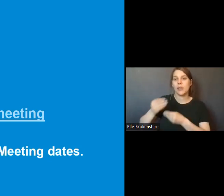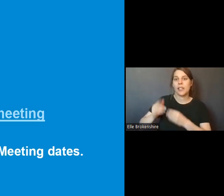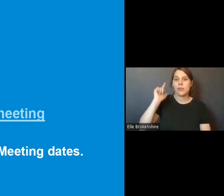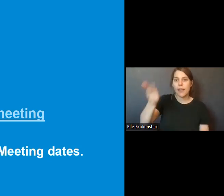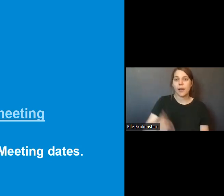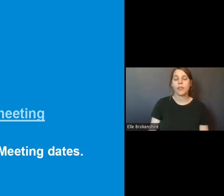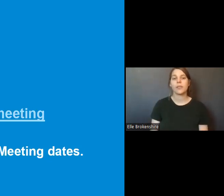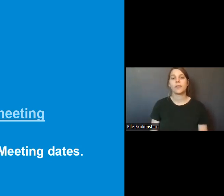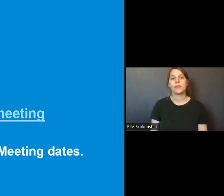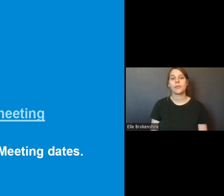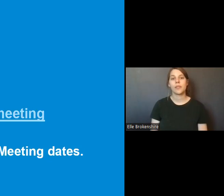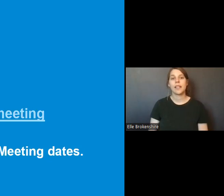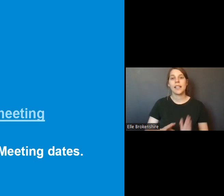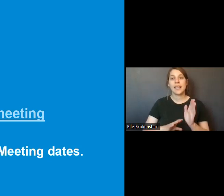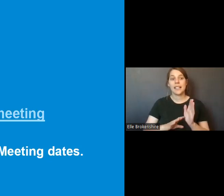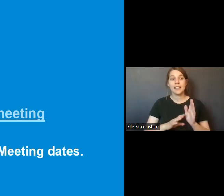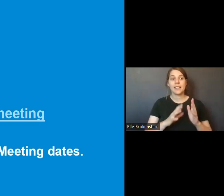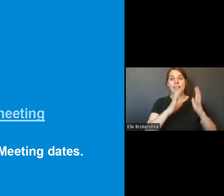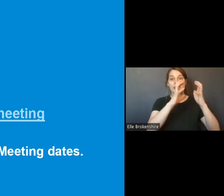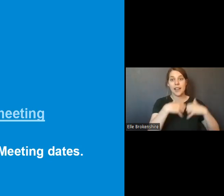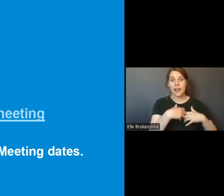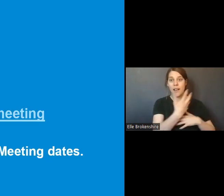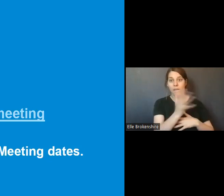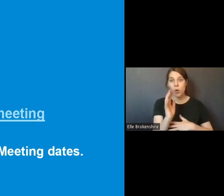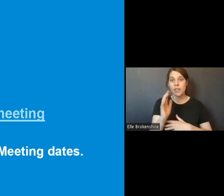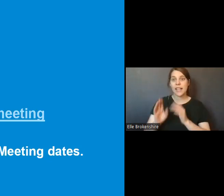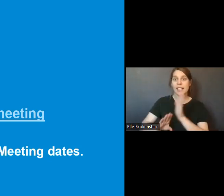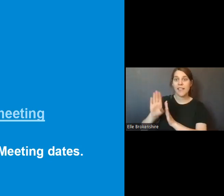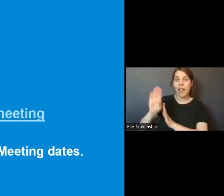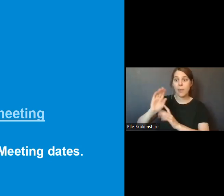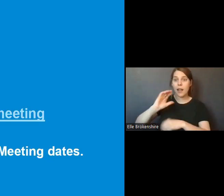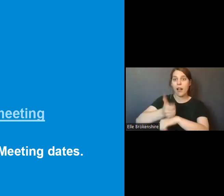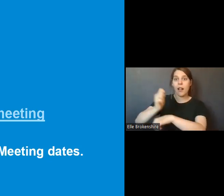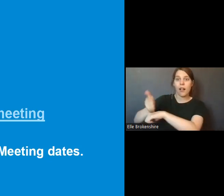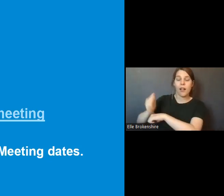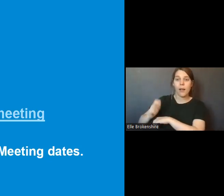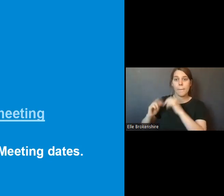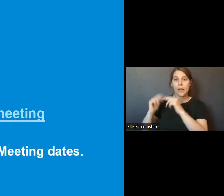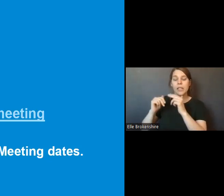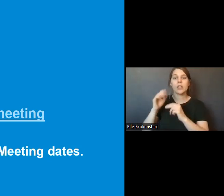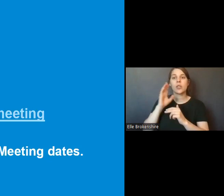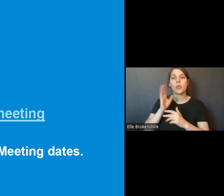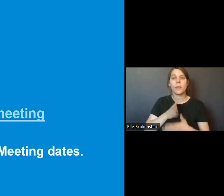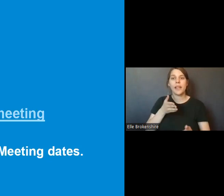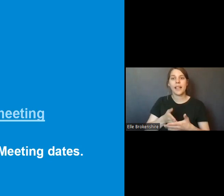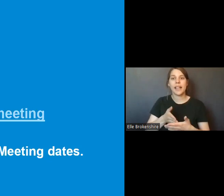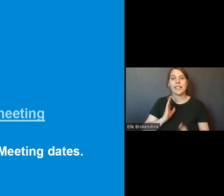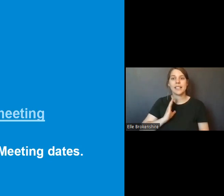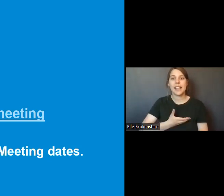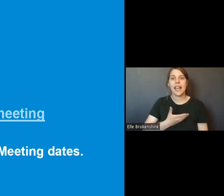Developing the Hazelwood Forest would be counter to this constitutional amendment, Pittsburgh's Climate Action Plan, and Hazelwood's own Our Hands, Our